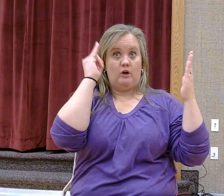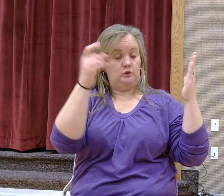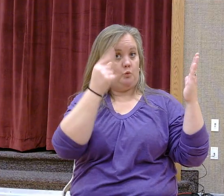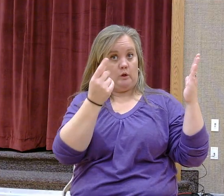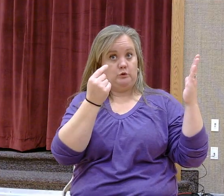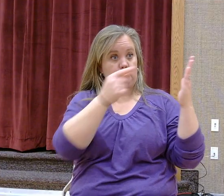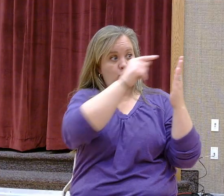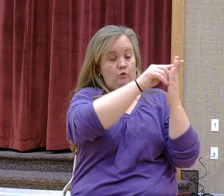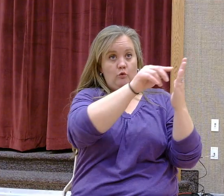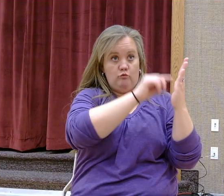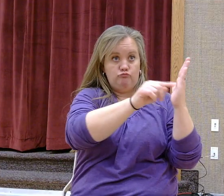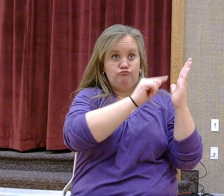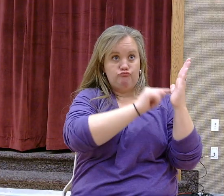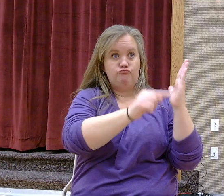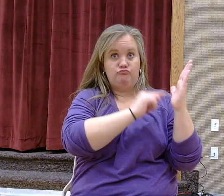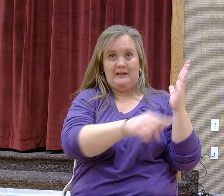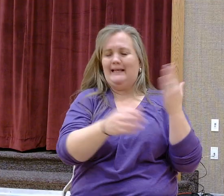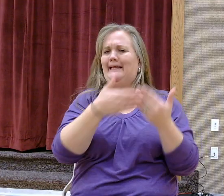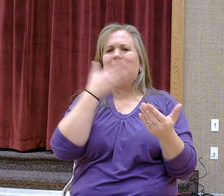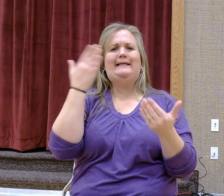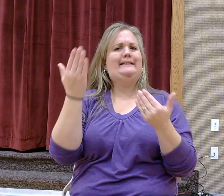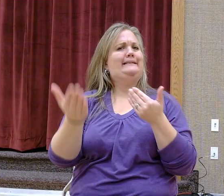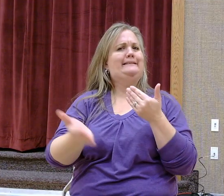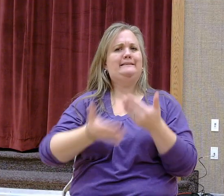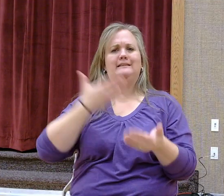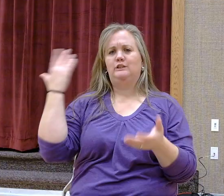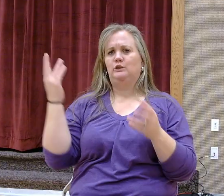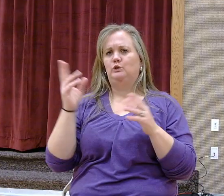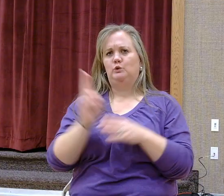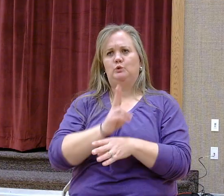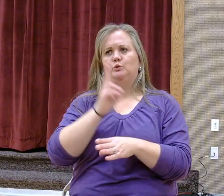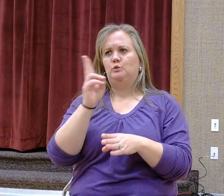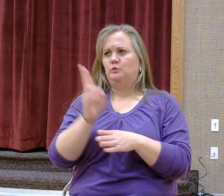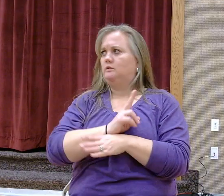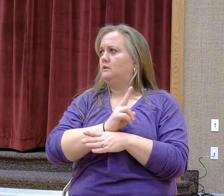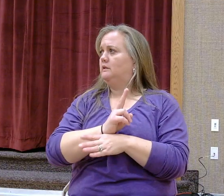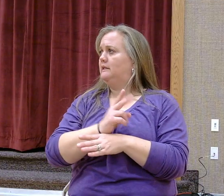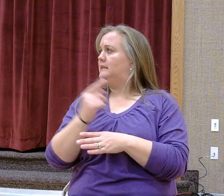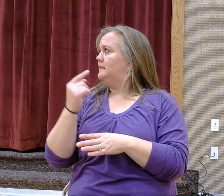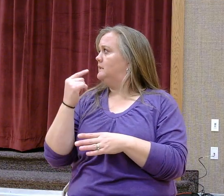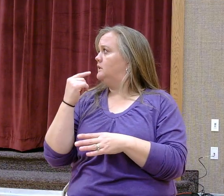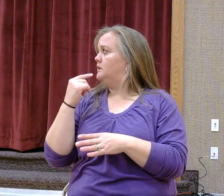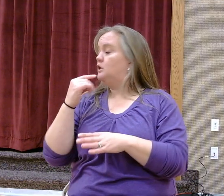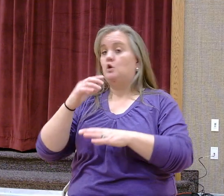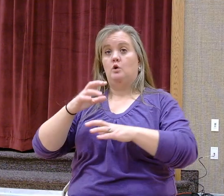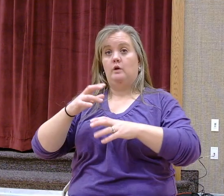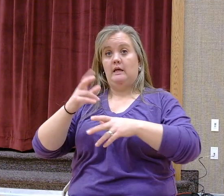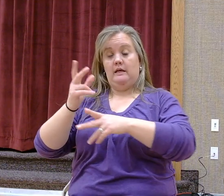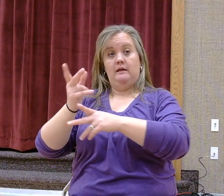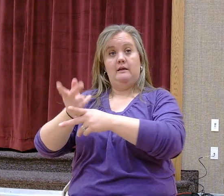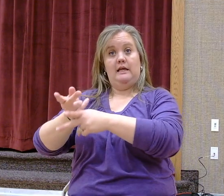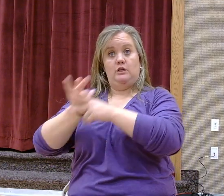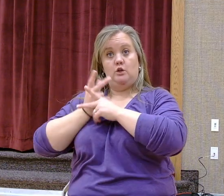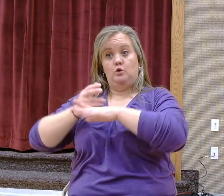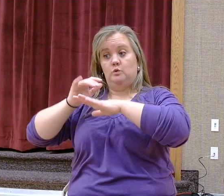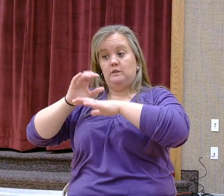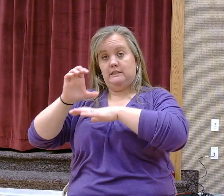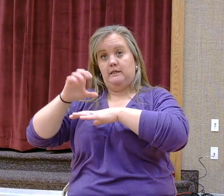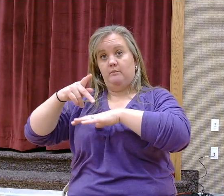turn it on, and it is easy as pie to use. You turn it on, it says stop. Well, you want to keep doing CPR until those pads